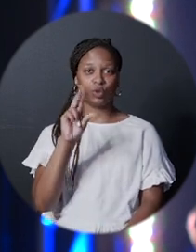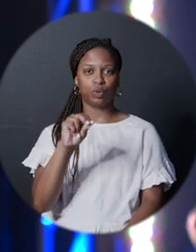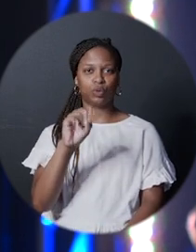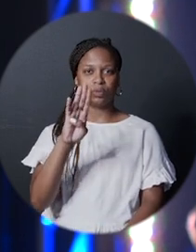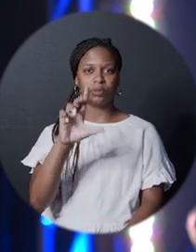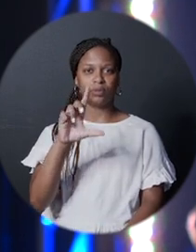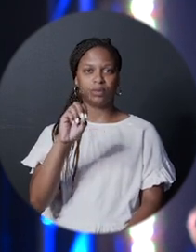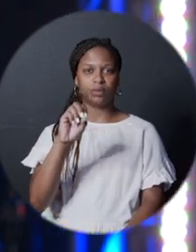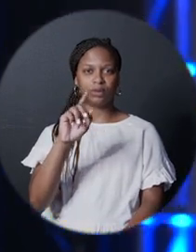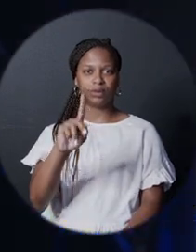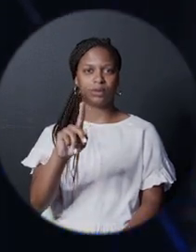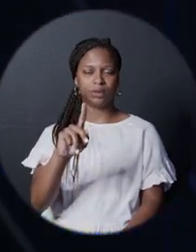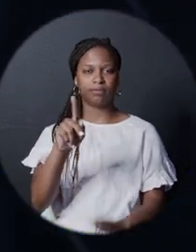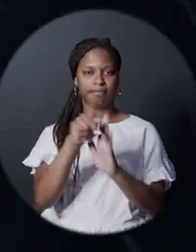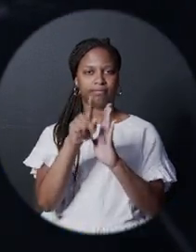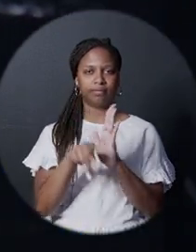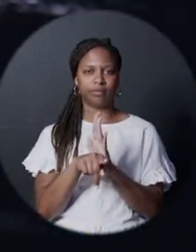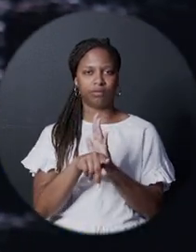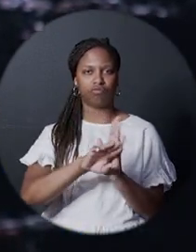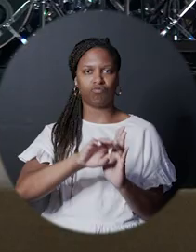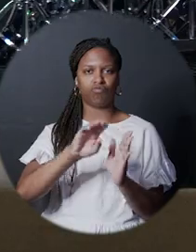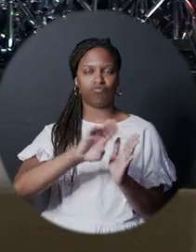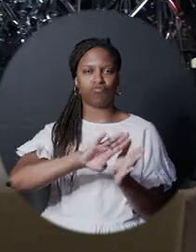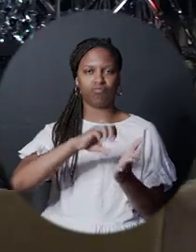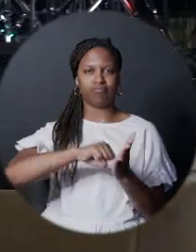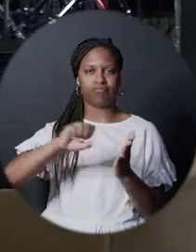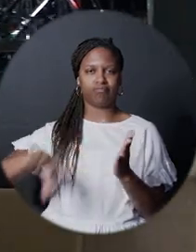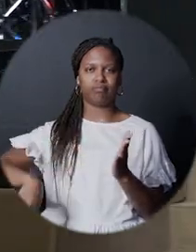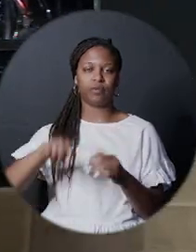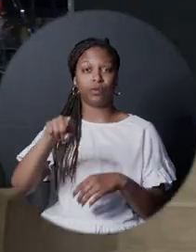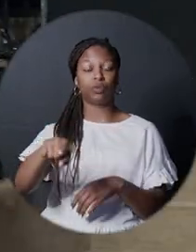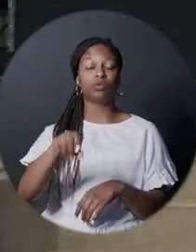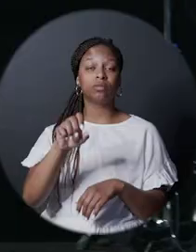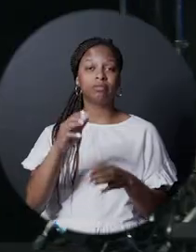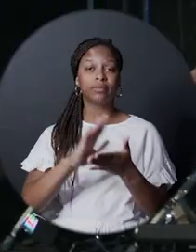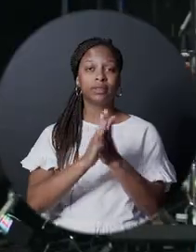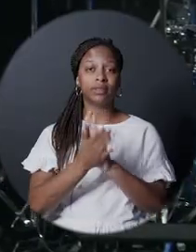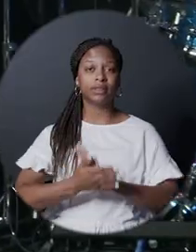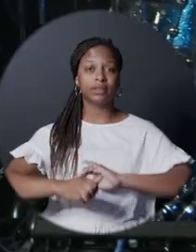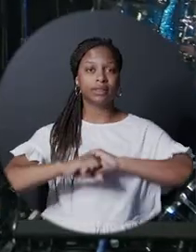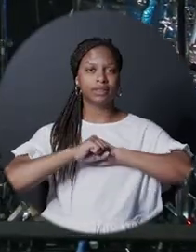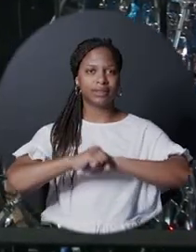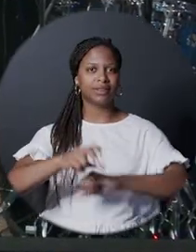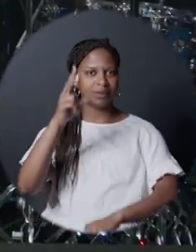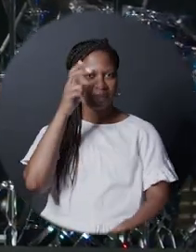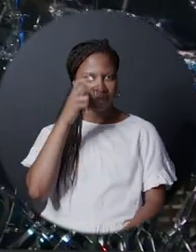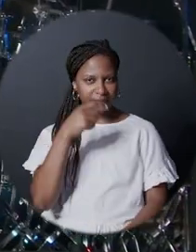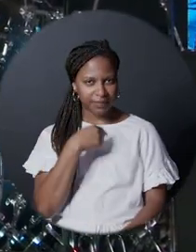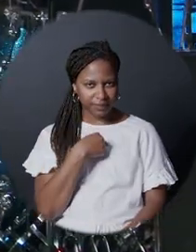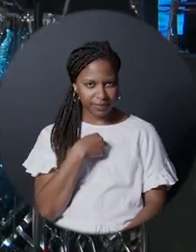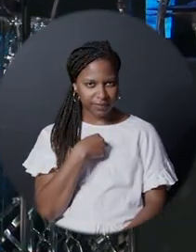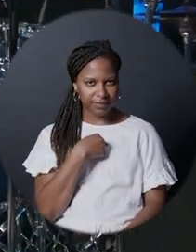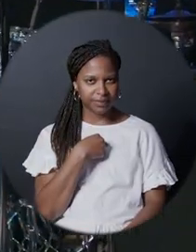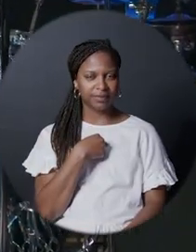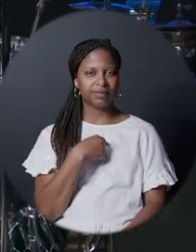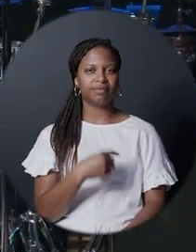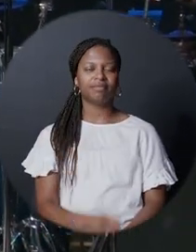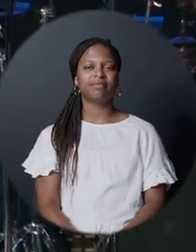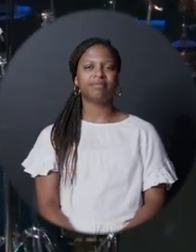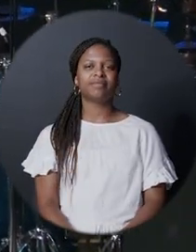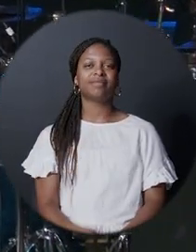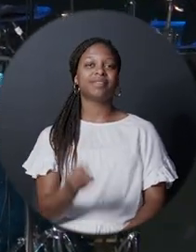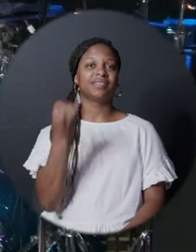See, these are no blocking policies that remove you from being defensive. Because, listen to me,